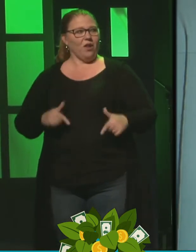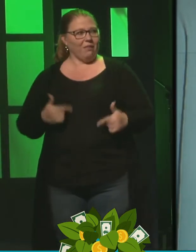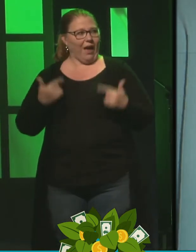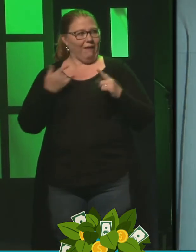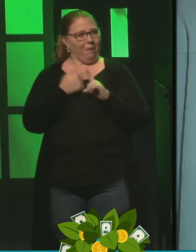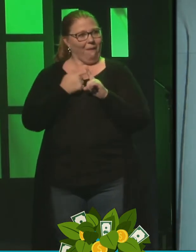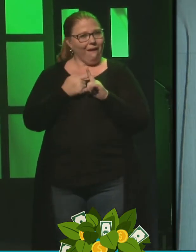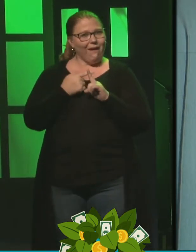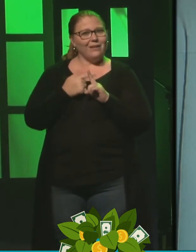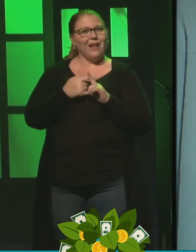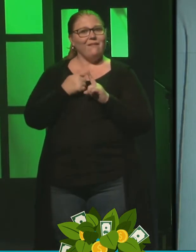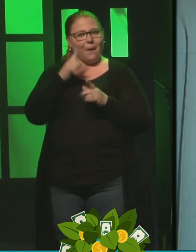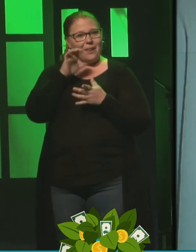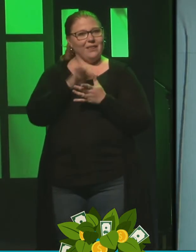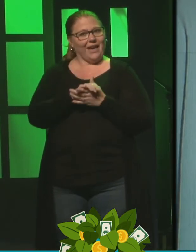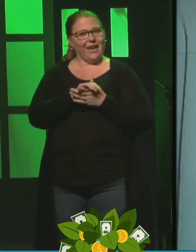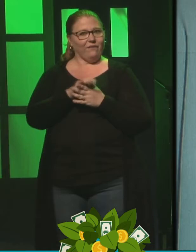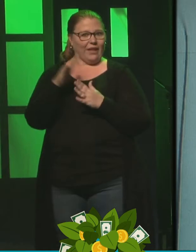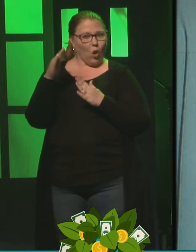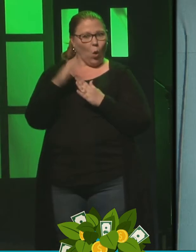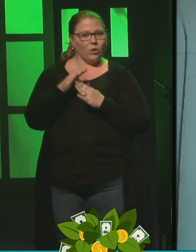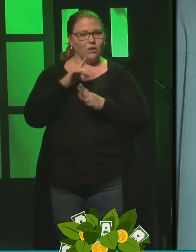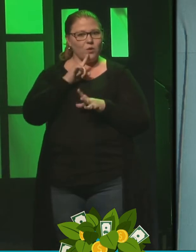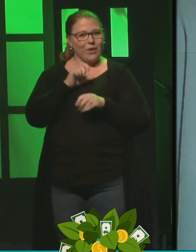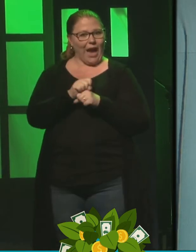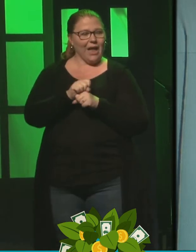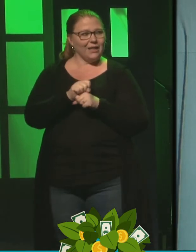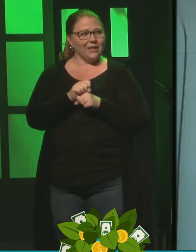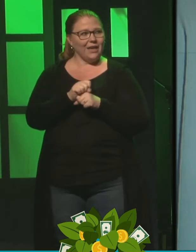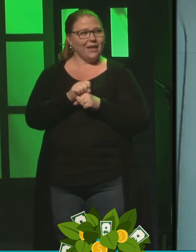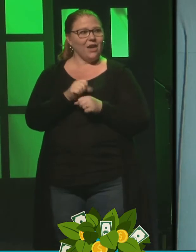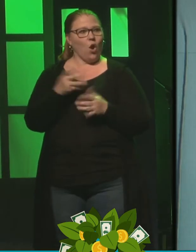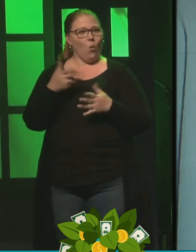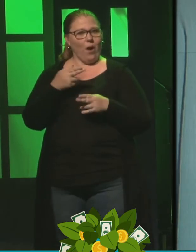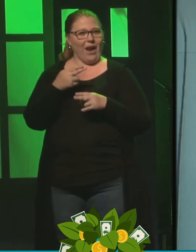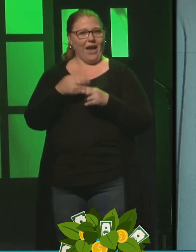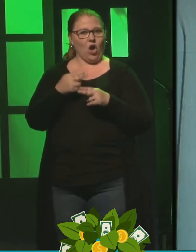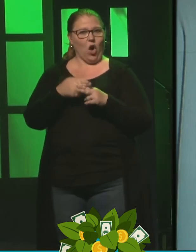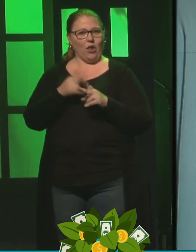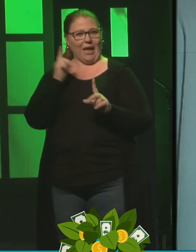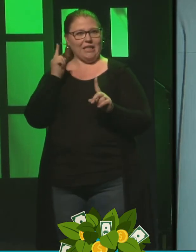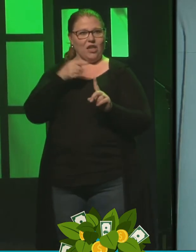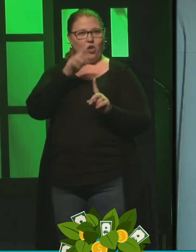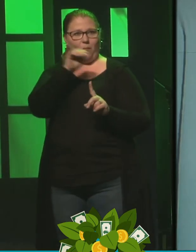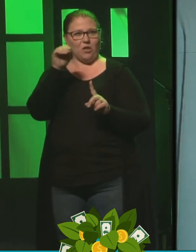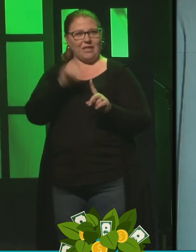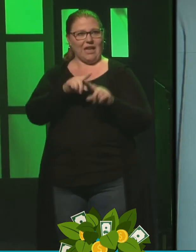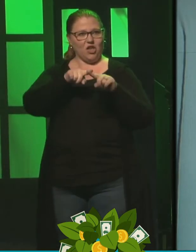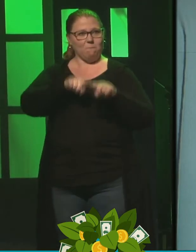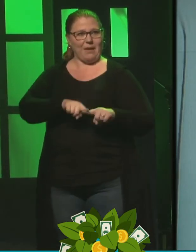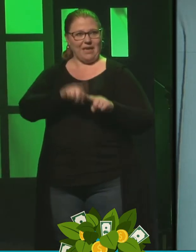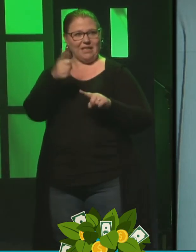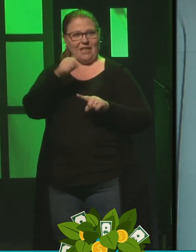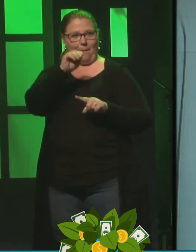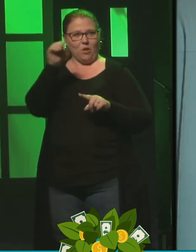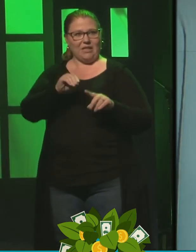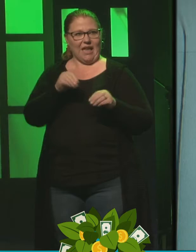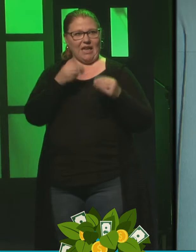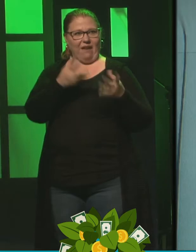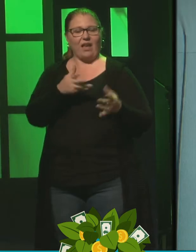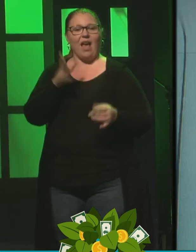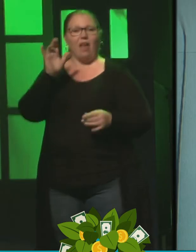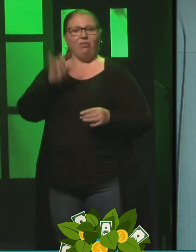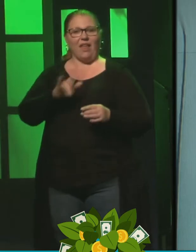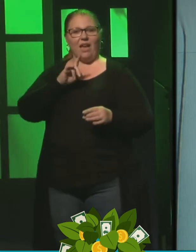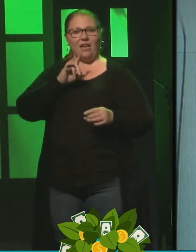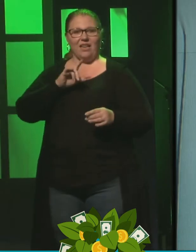I really do believe the ultimate reality of what I would call intentional percentage-based 10% giving, that principle, is that it